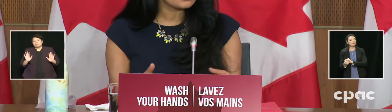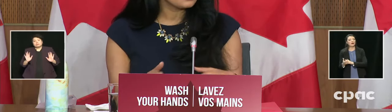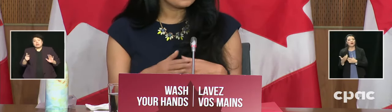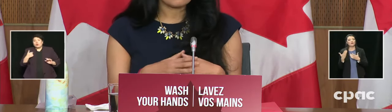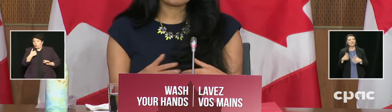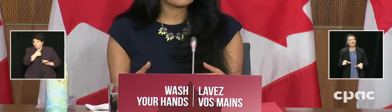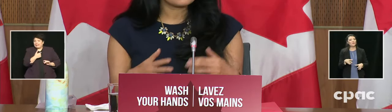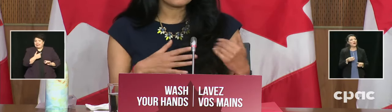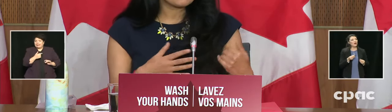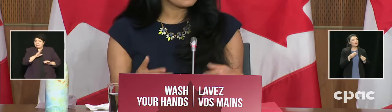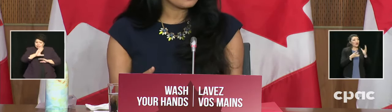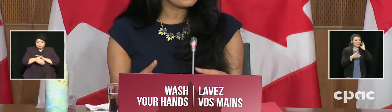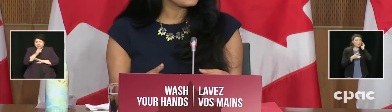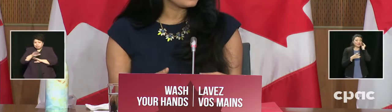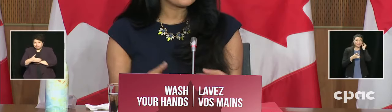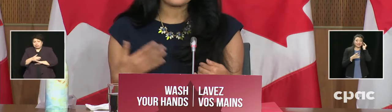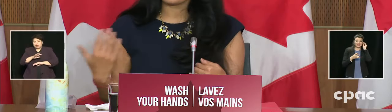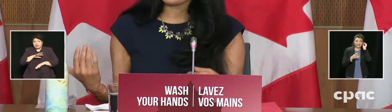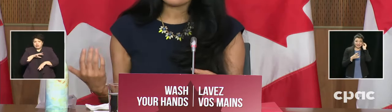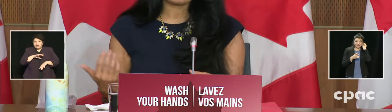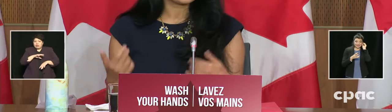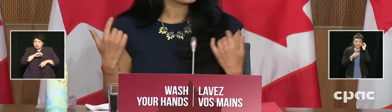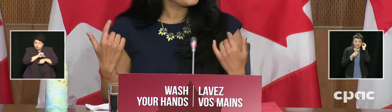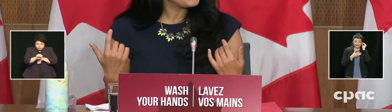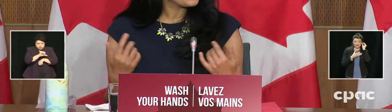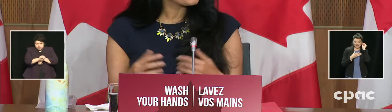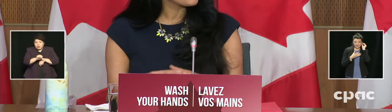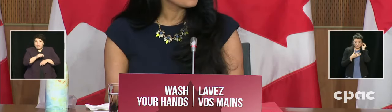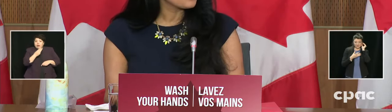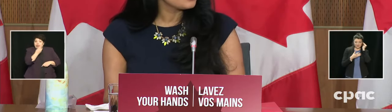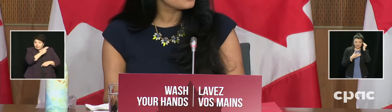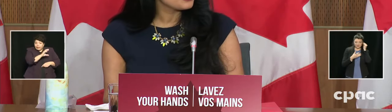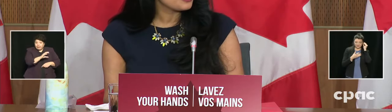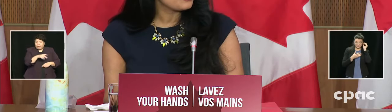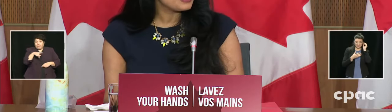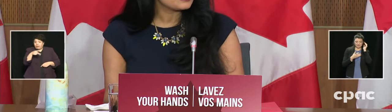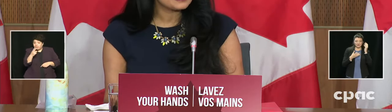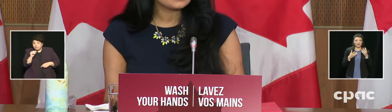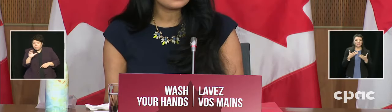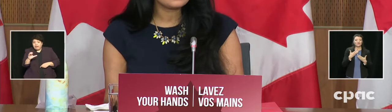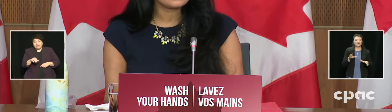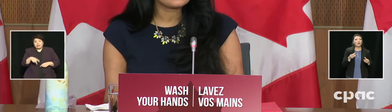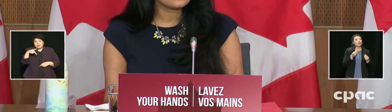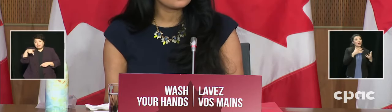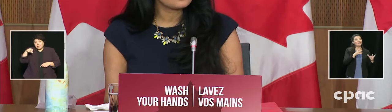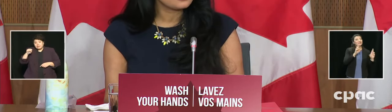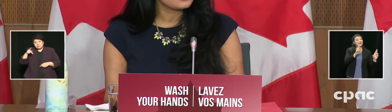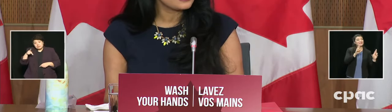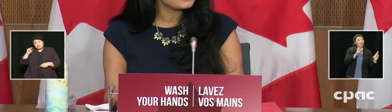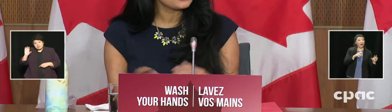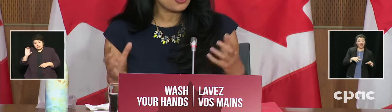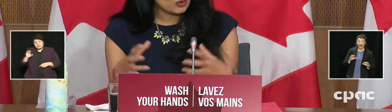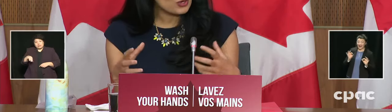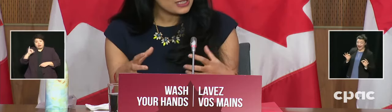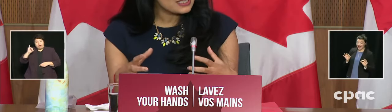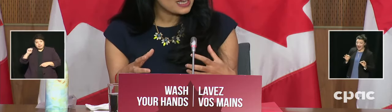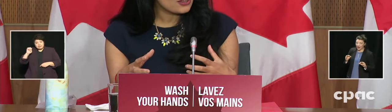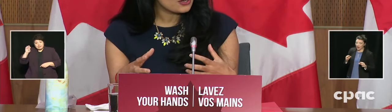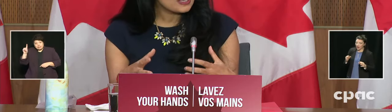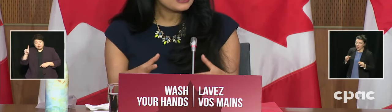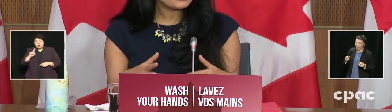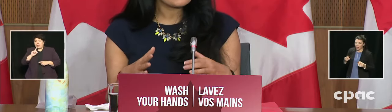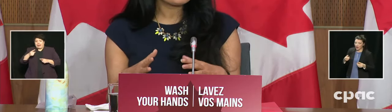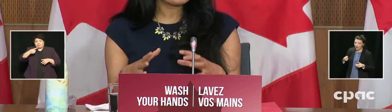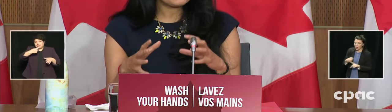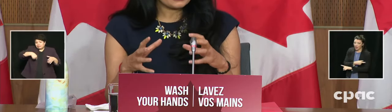flat out across. I mean, we've got obviously Health Canada, FAC, our colleagues in PSPC and ISET all working